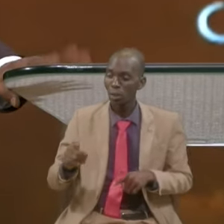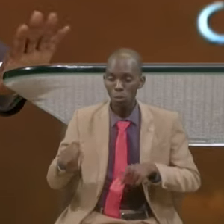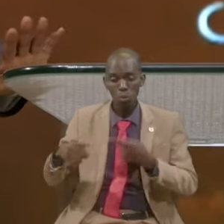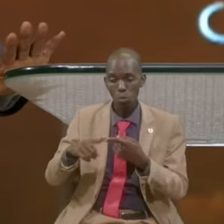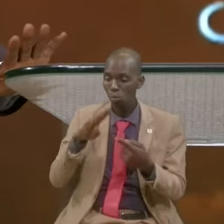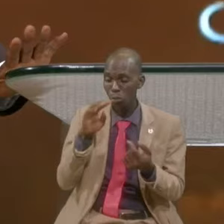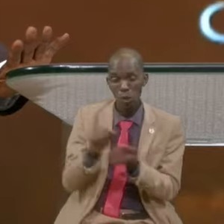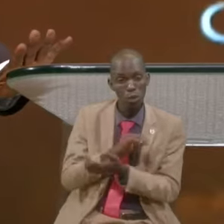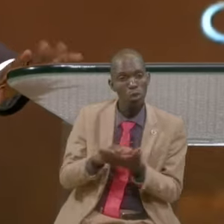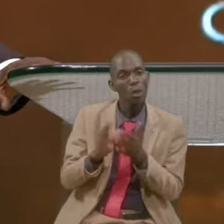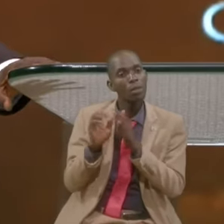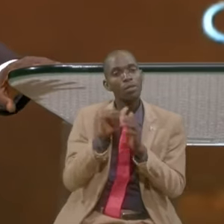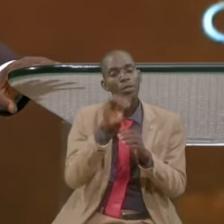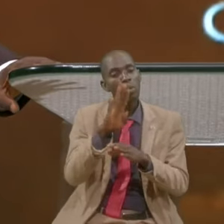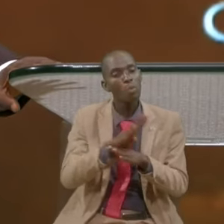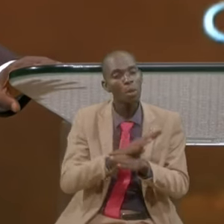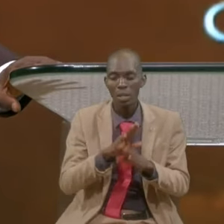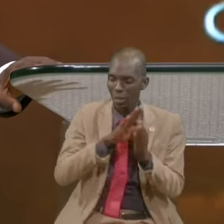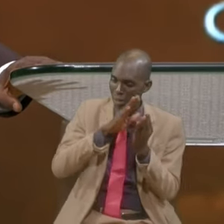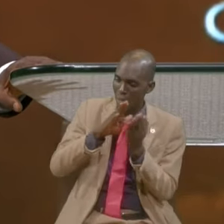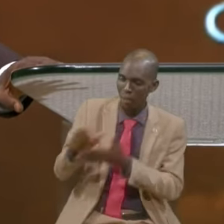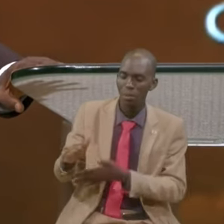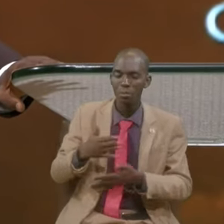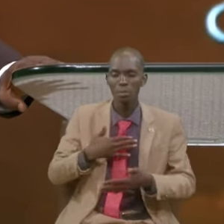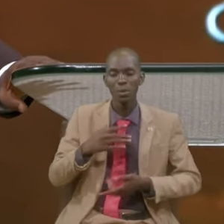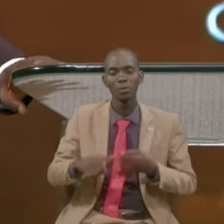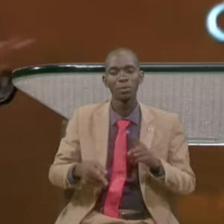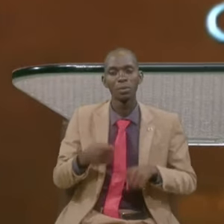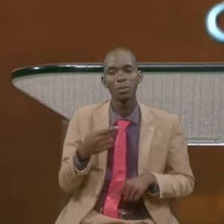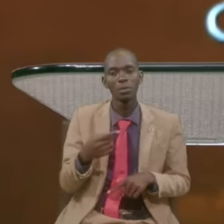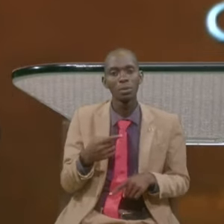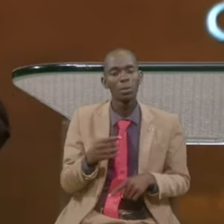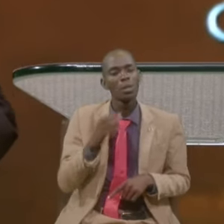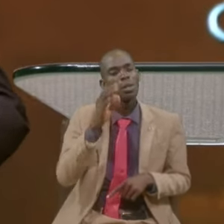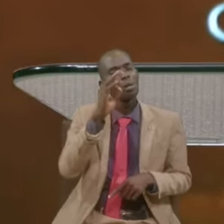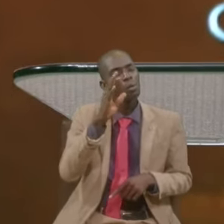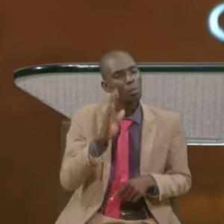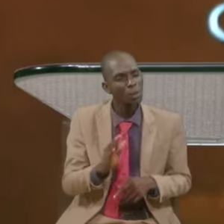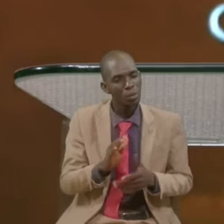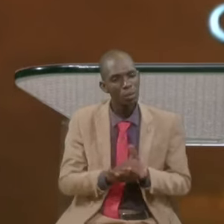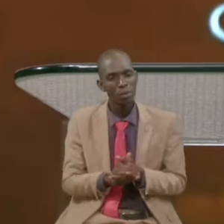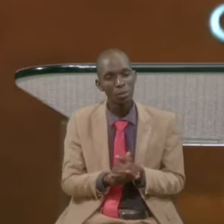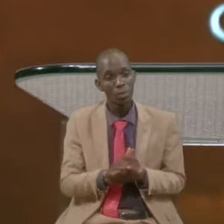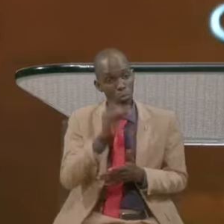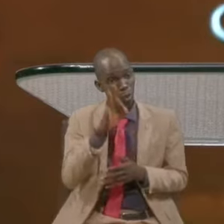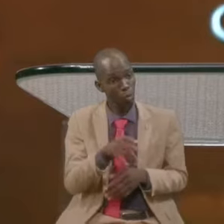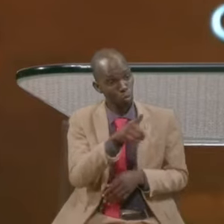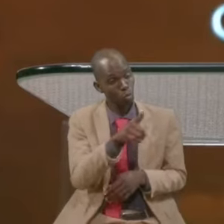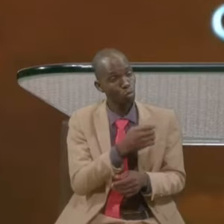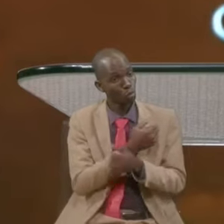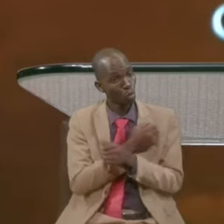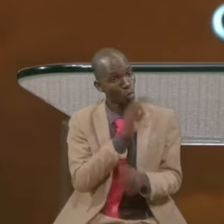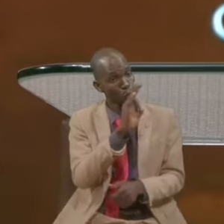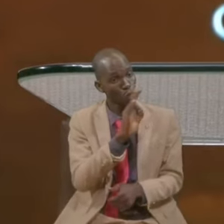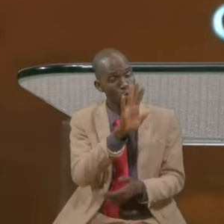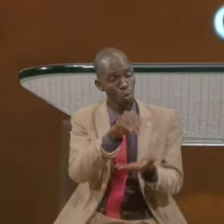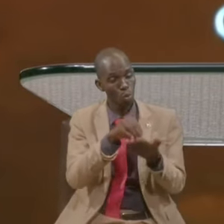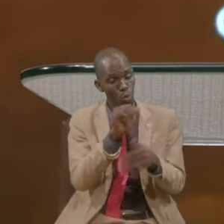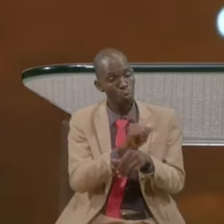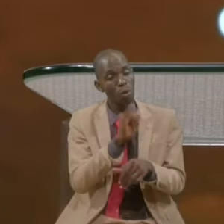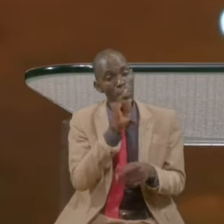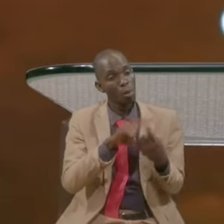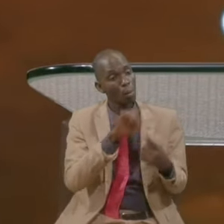perdition, leave him alone, is my friend. Pastor, do your work. Preach the